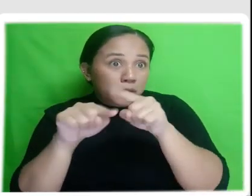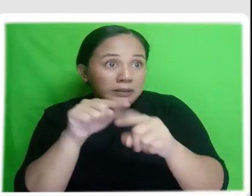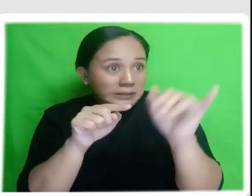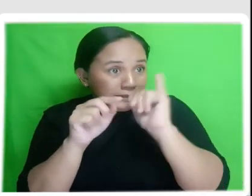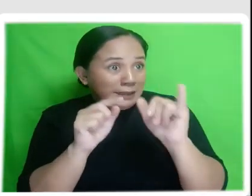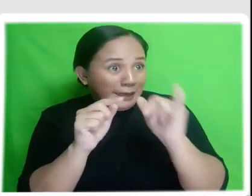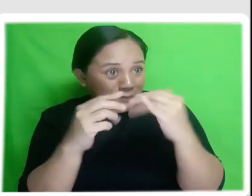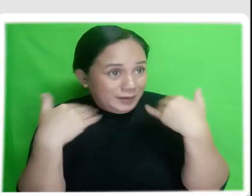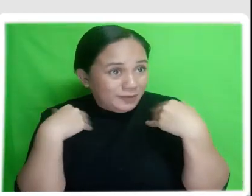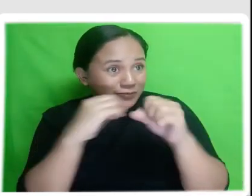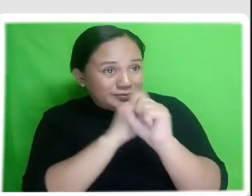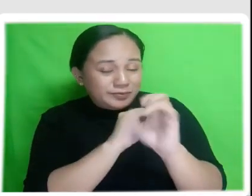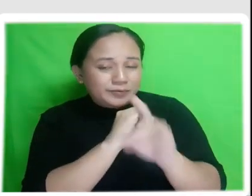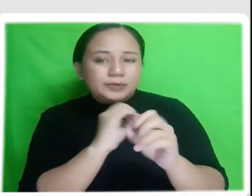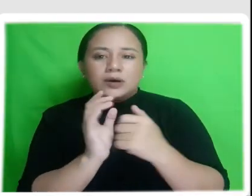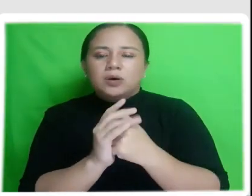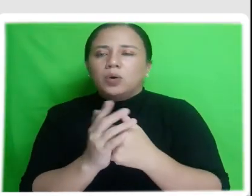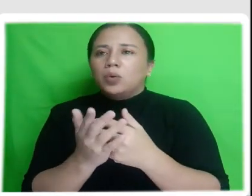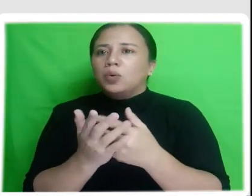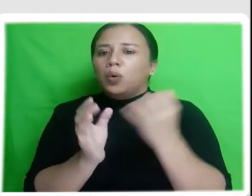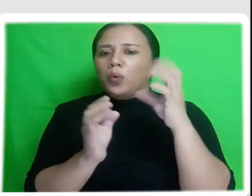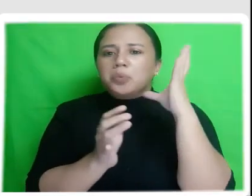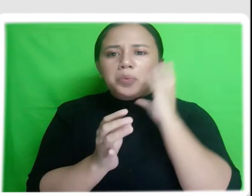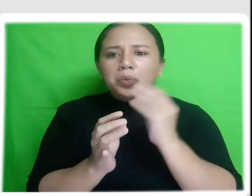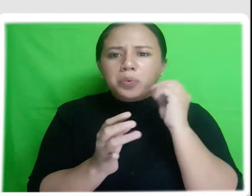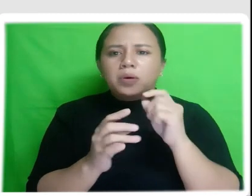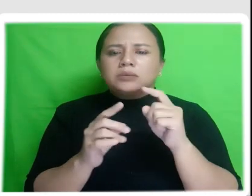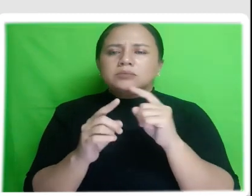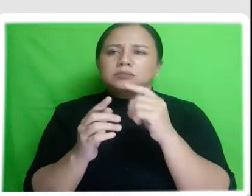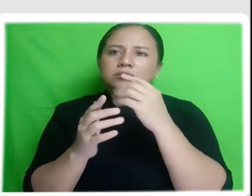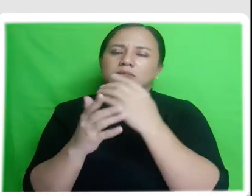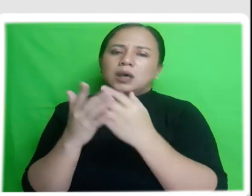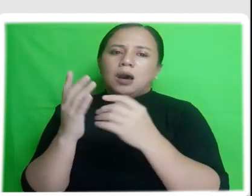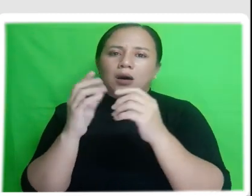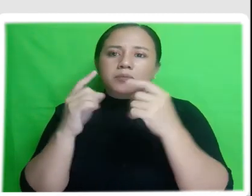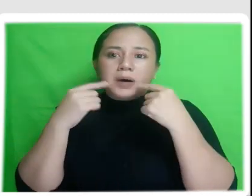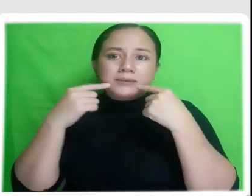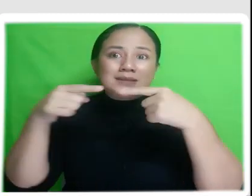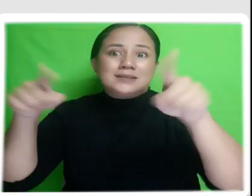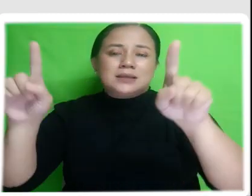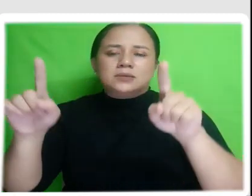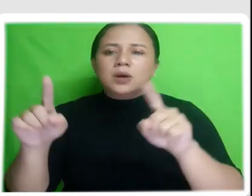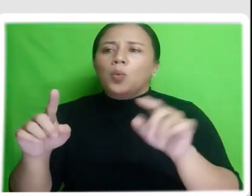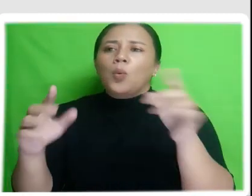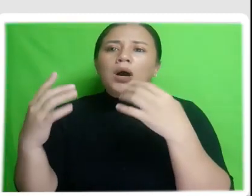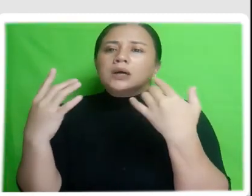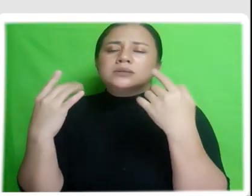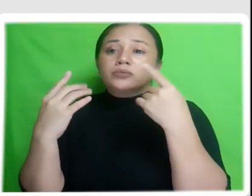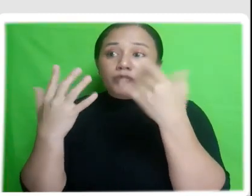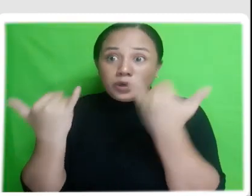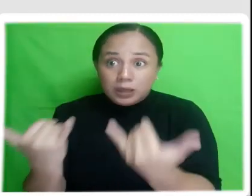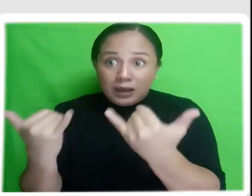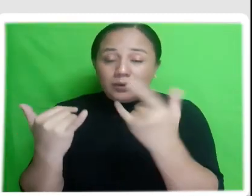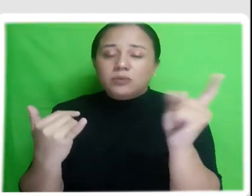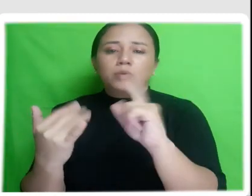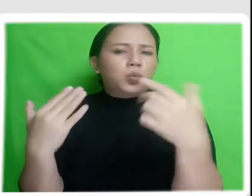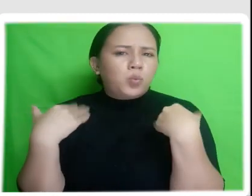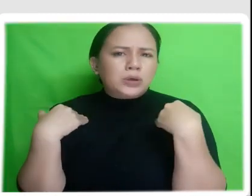an experience of some success? Whatever the motives, what are the strongest as of now?